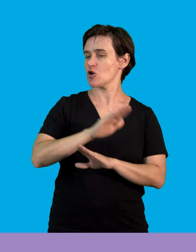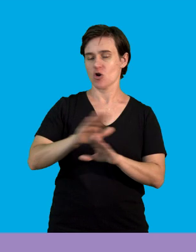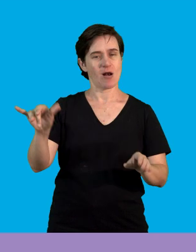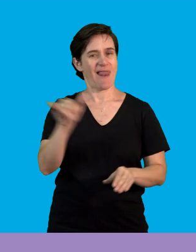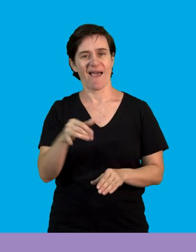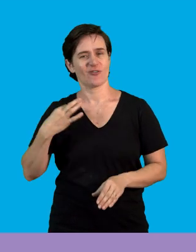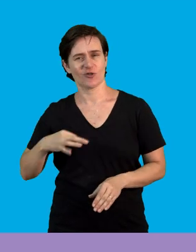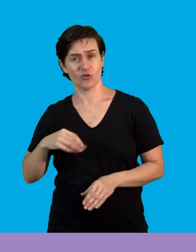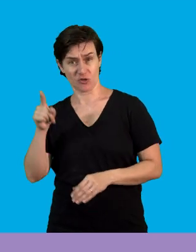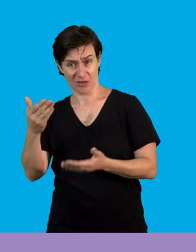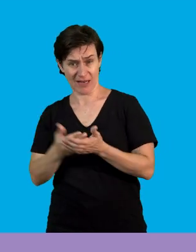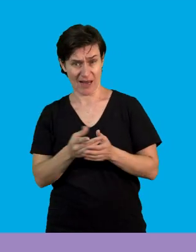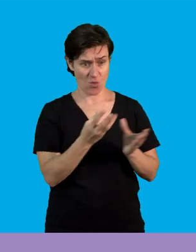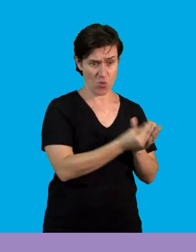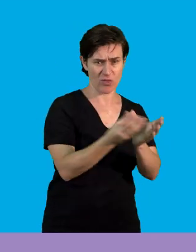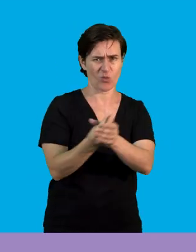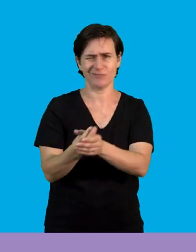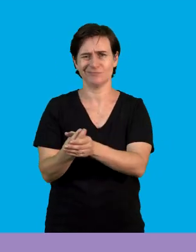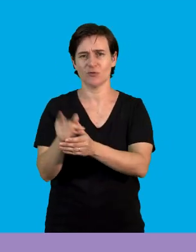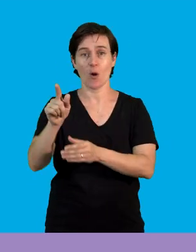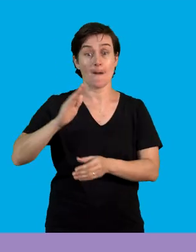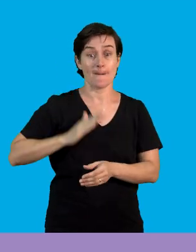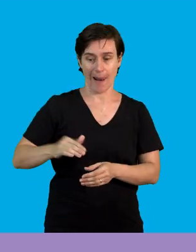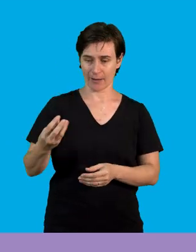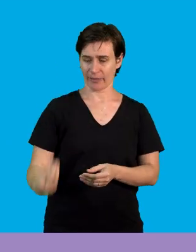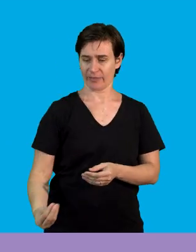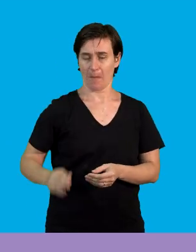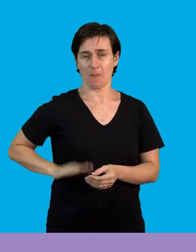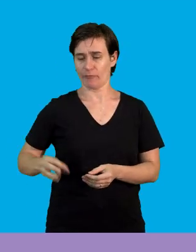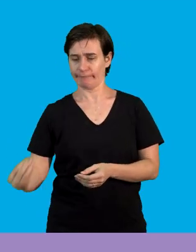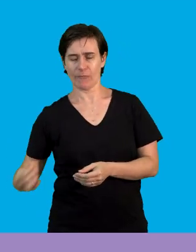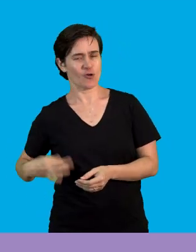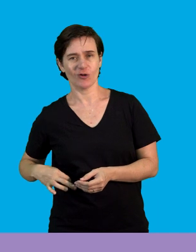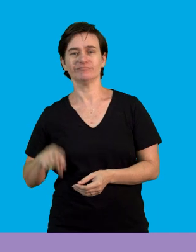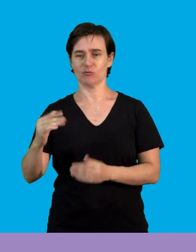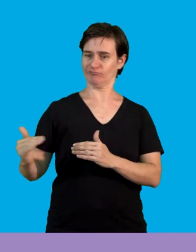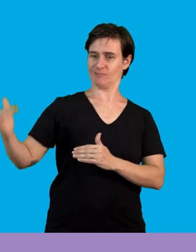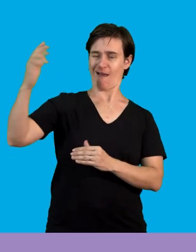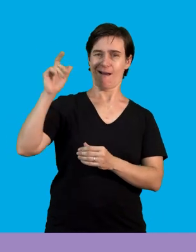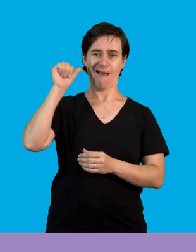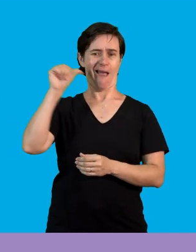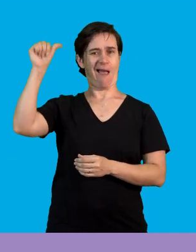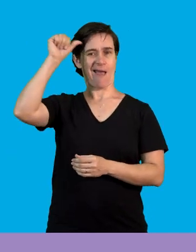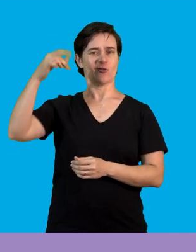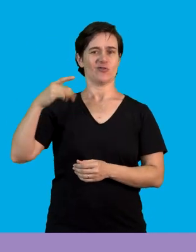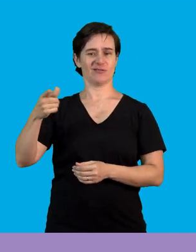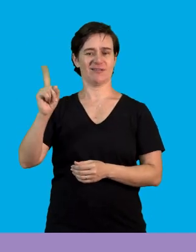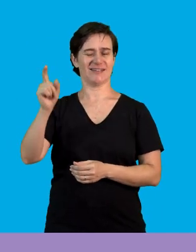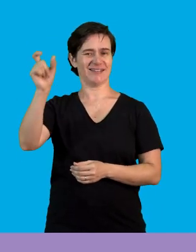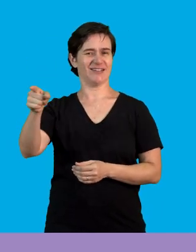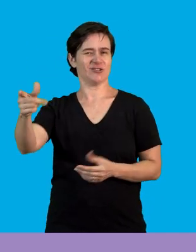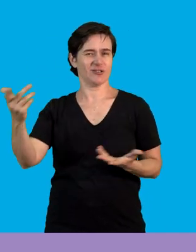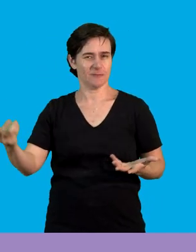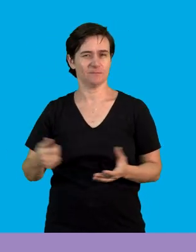So the teacher cannot be grouped with them. So we'll group the boys together and the girls together. So when we speak of like terms, we